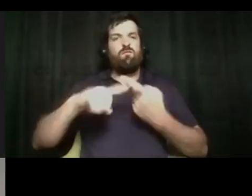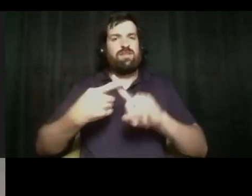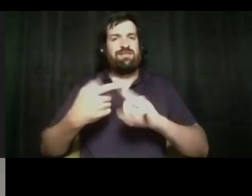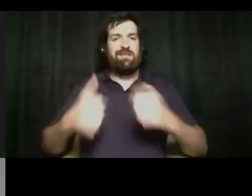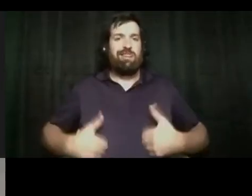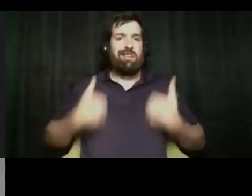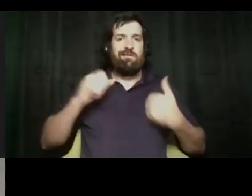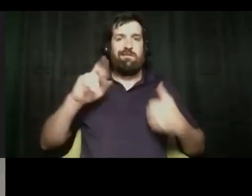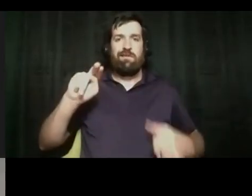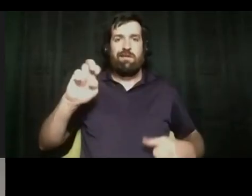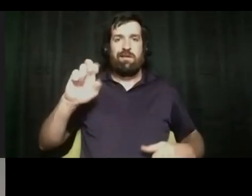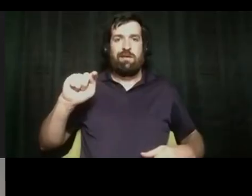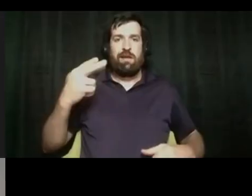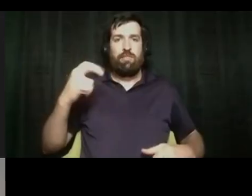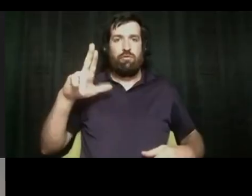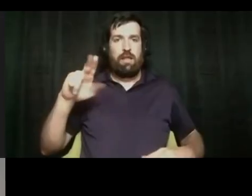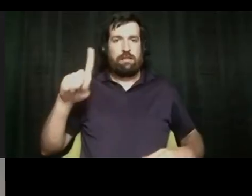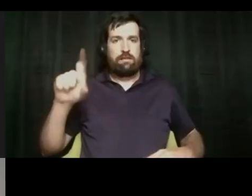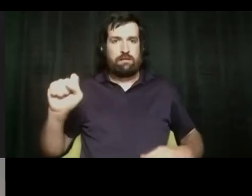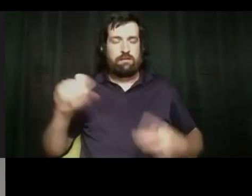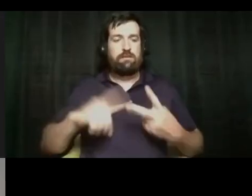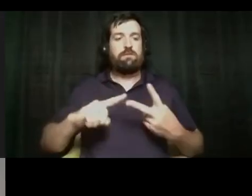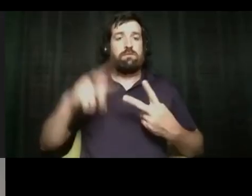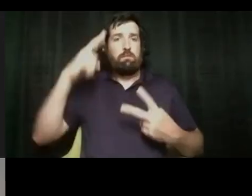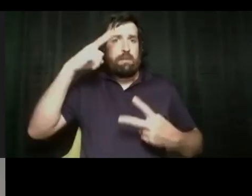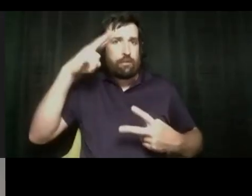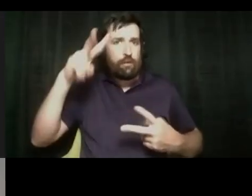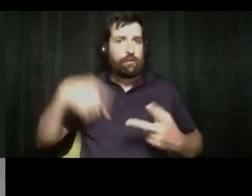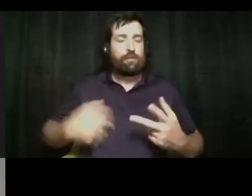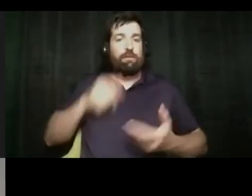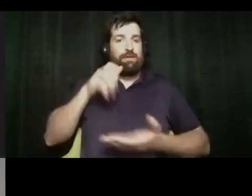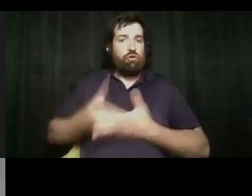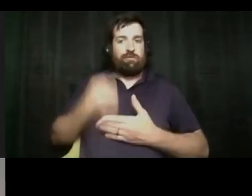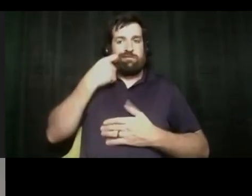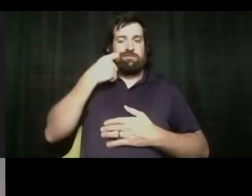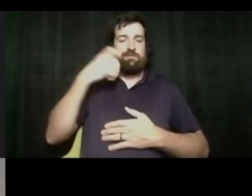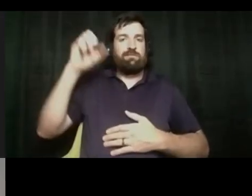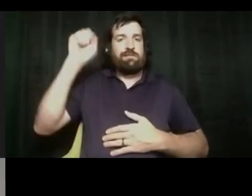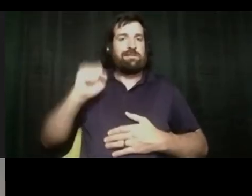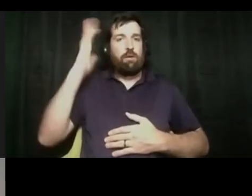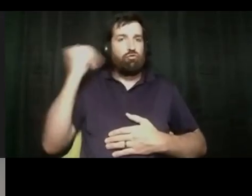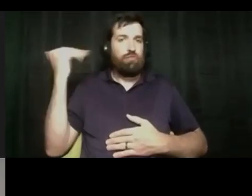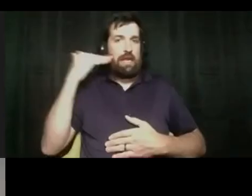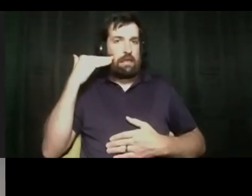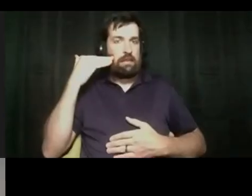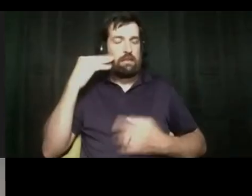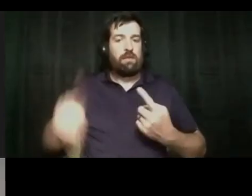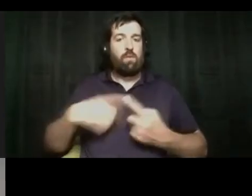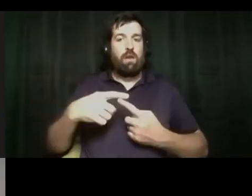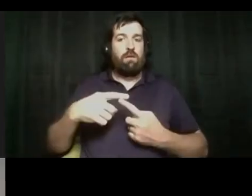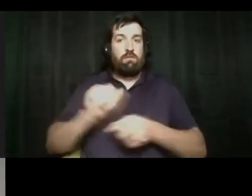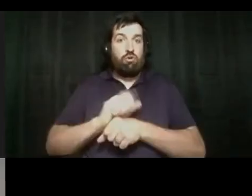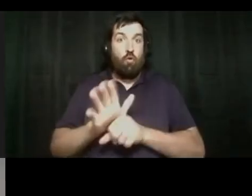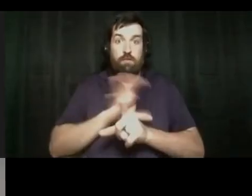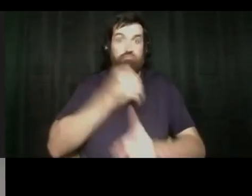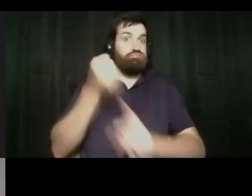lived in Mexico ourselves and have friends there. And just also my daughter was in South Korea actually when COVID broke out